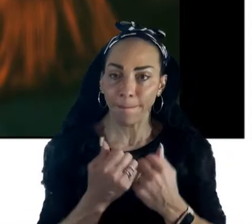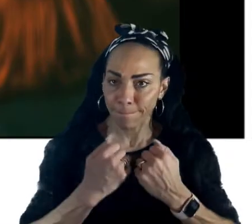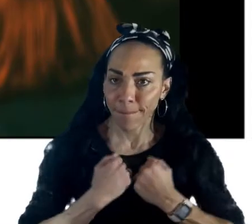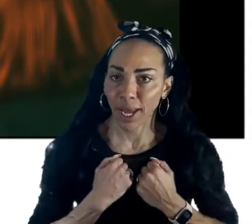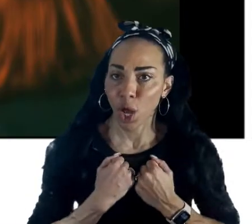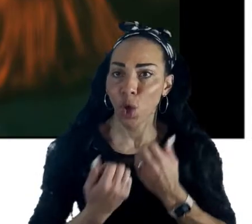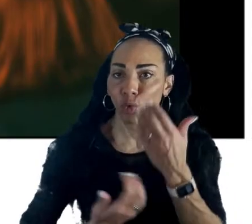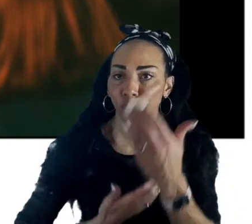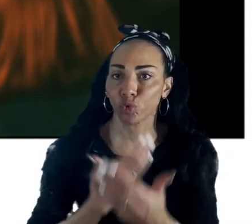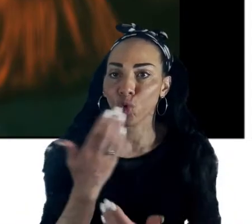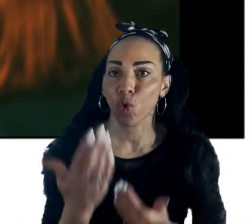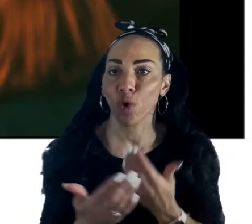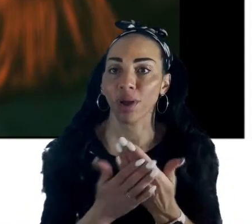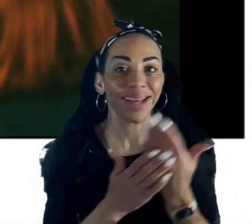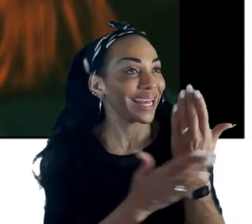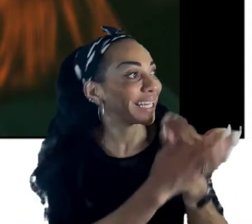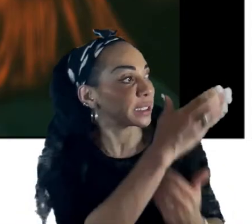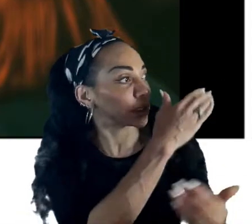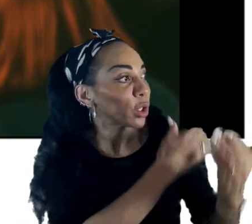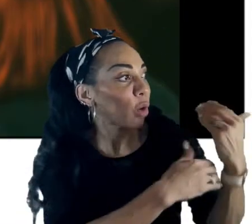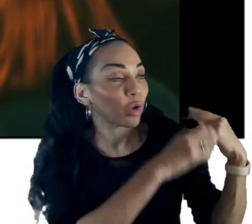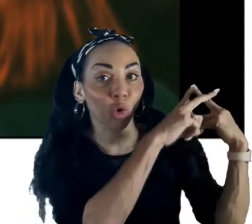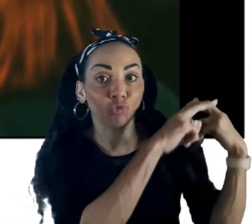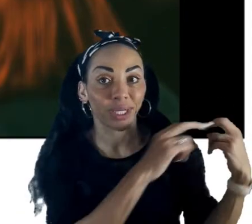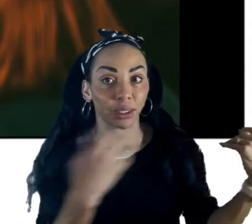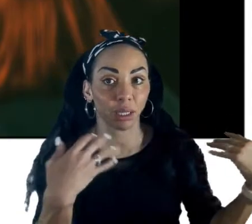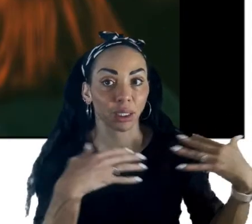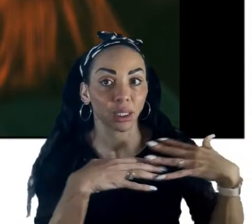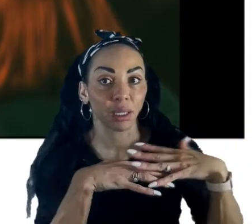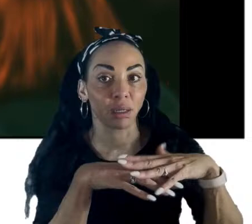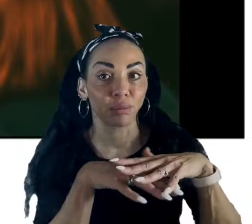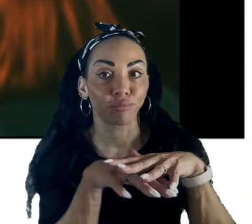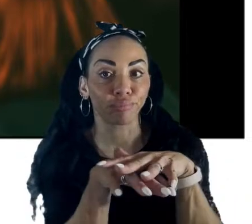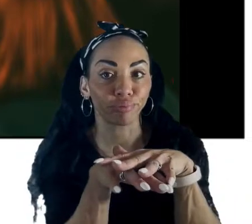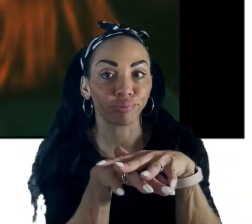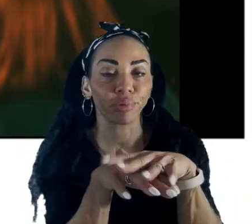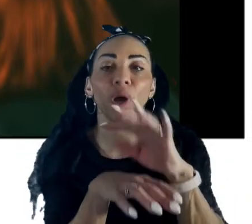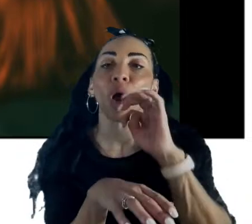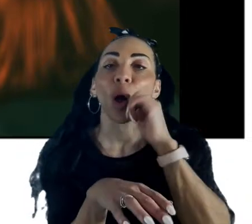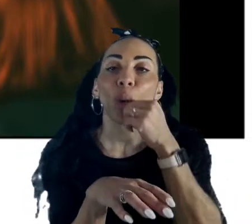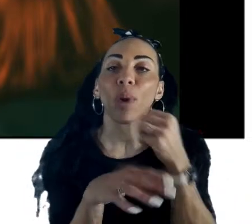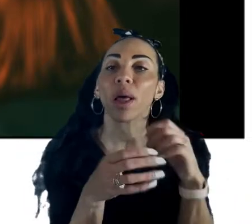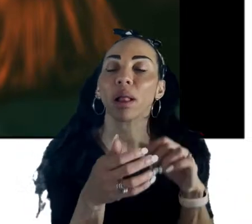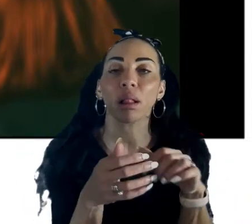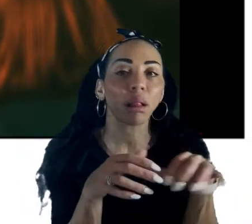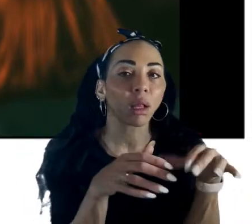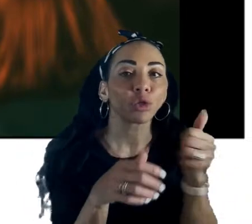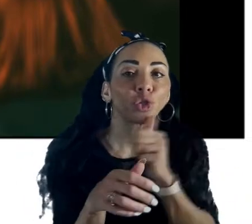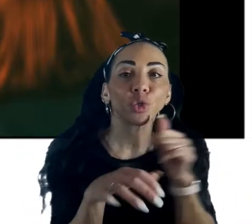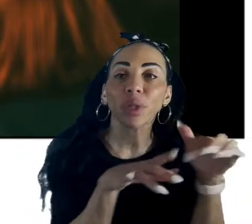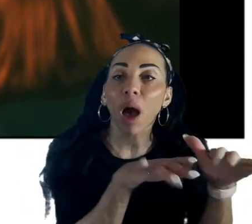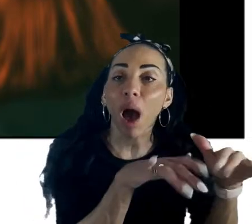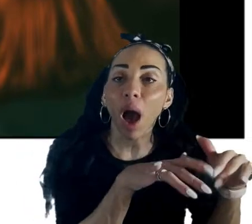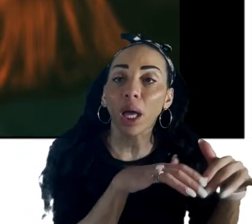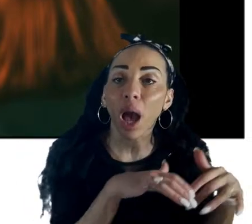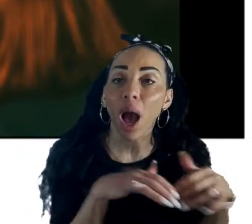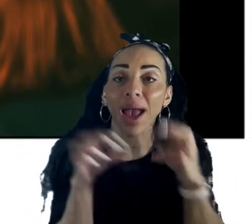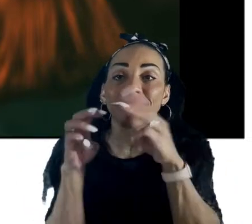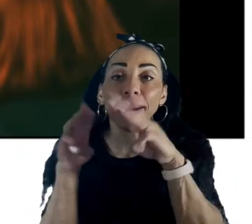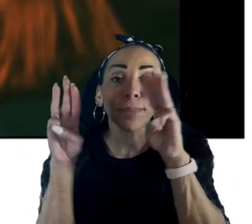and historical research. And I'm often collaborating with archives and museums to